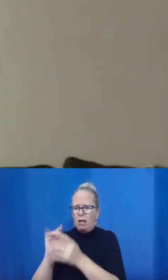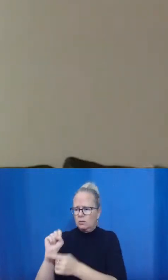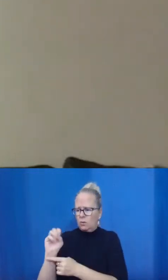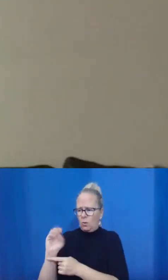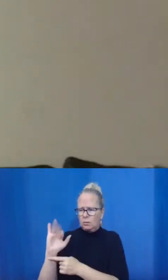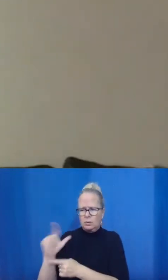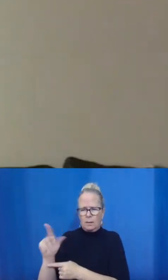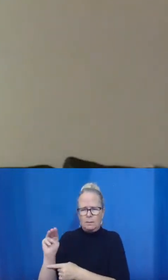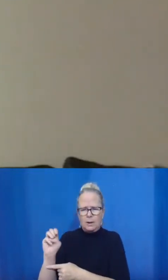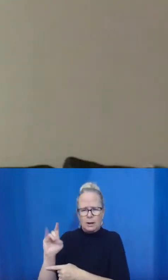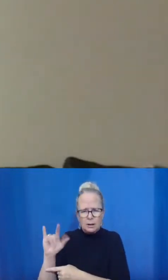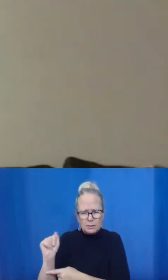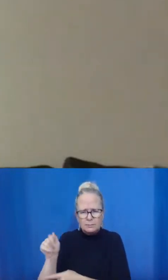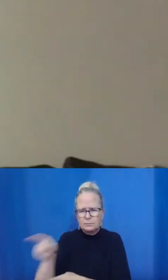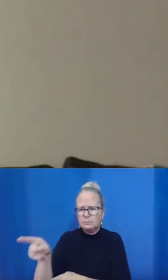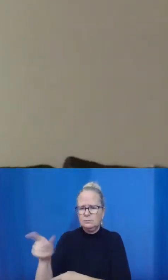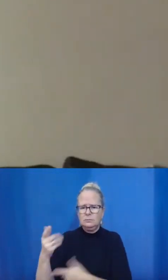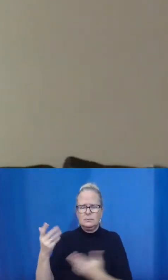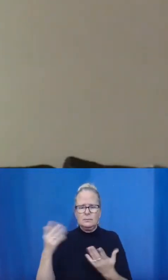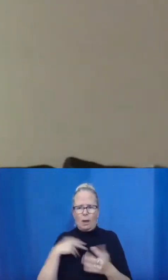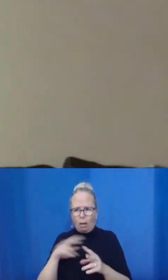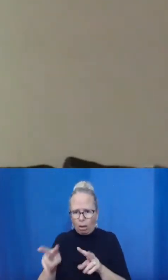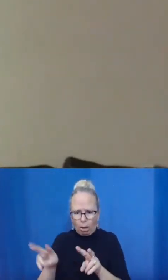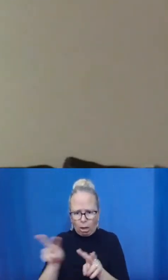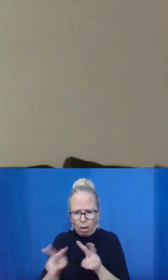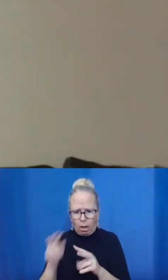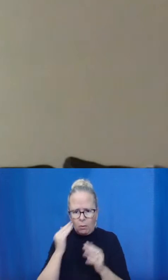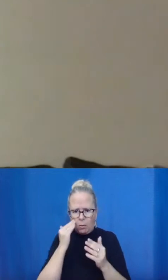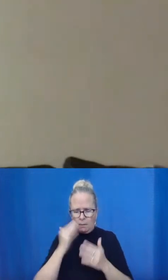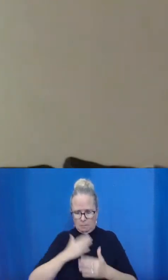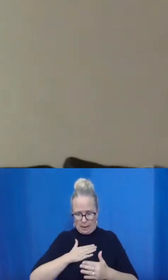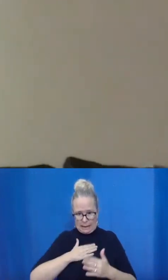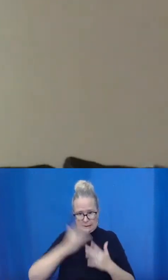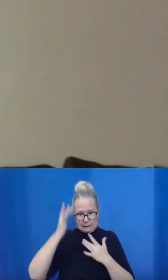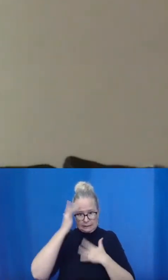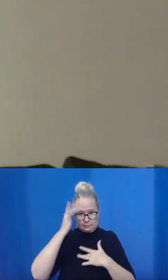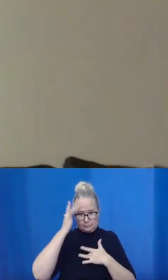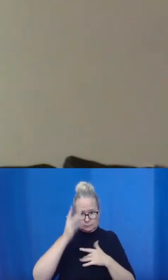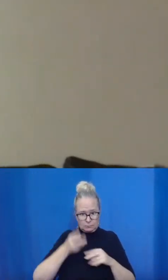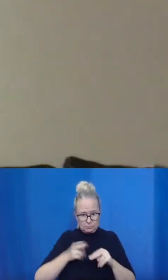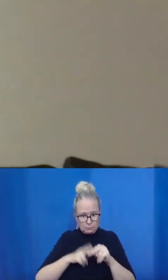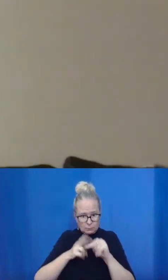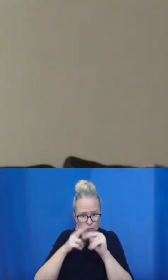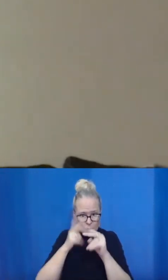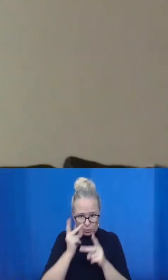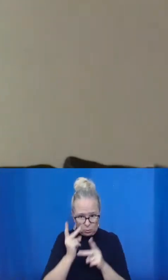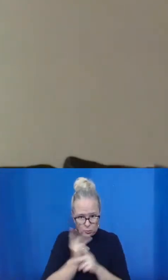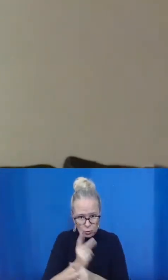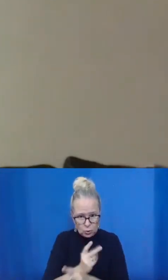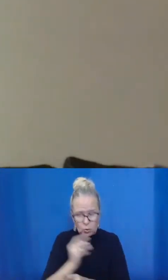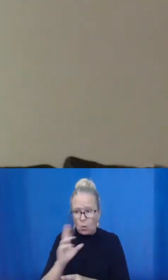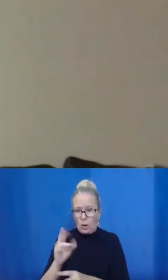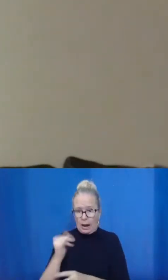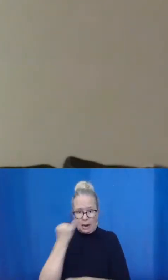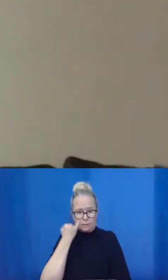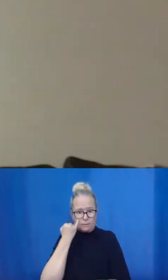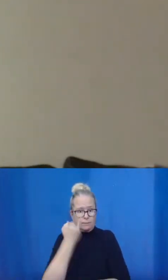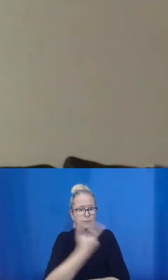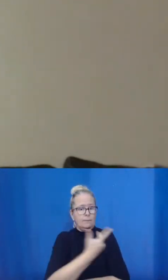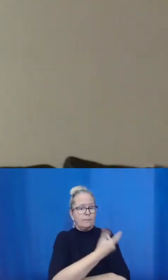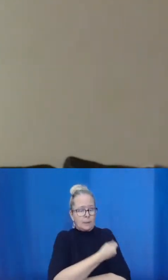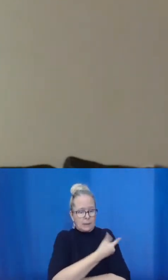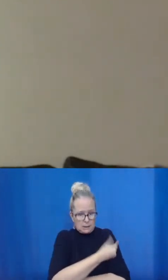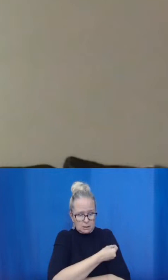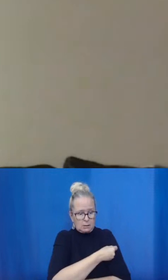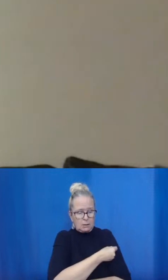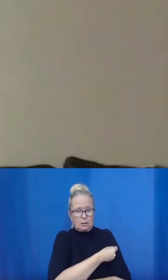be nice to them because of their disease. So I just want another point that I wanted to make is just to reassure people out